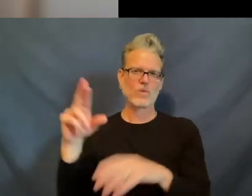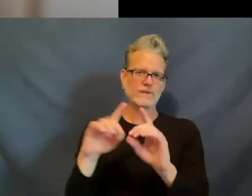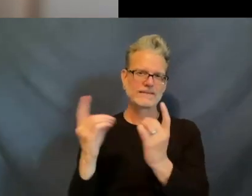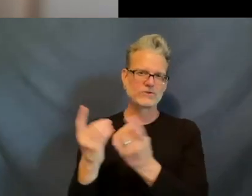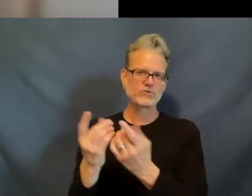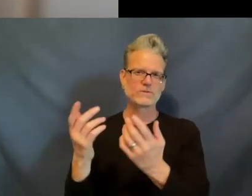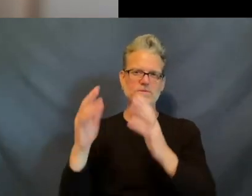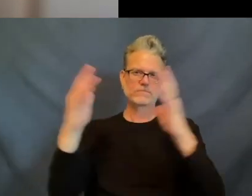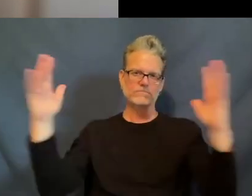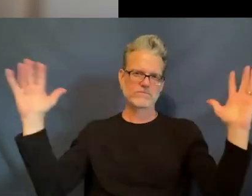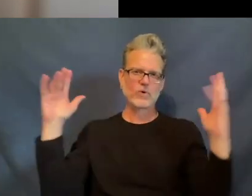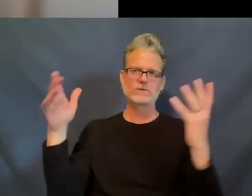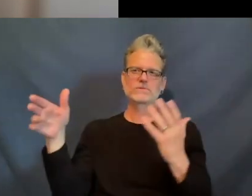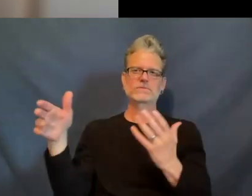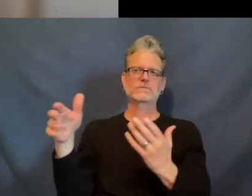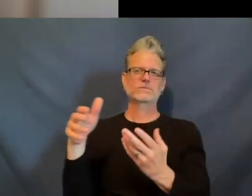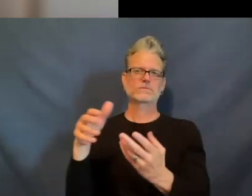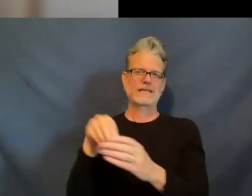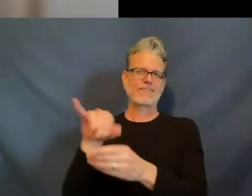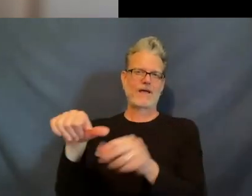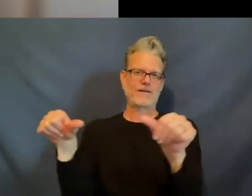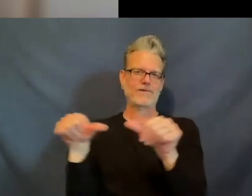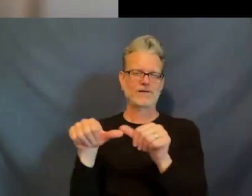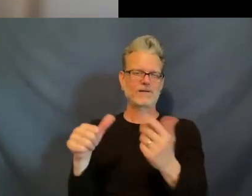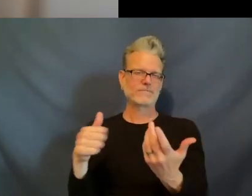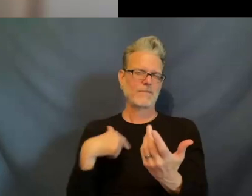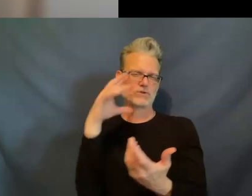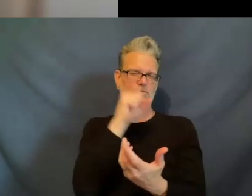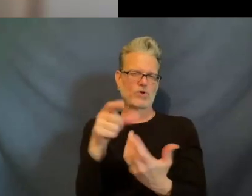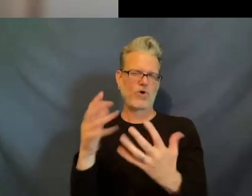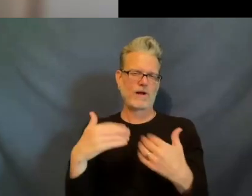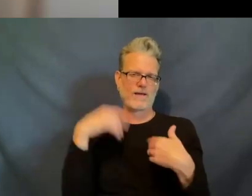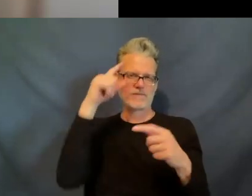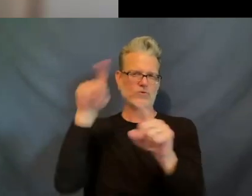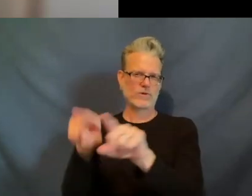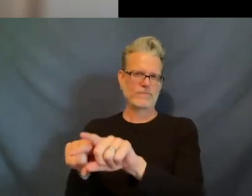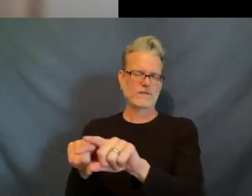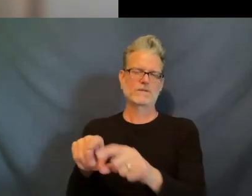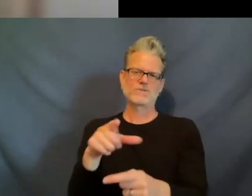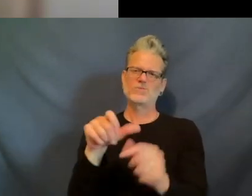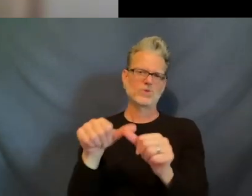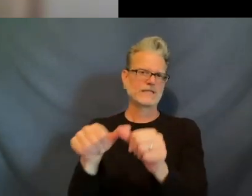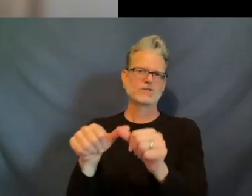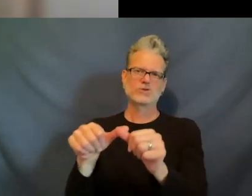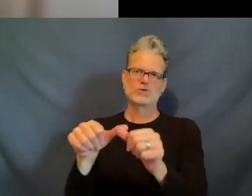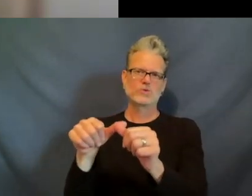forest in a district area. So that is the avenue that you would continue to pursue.